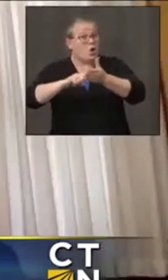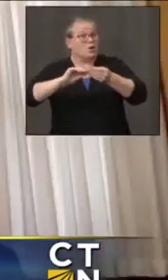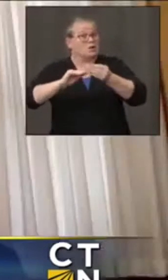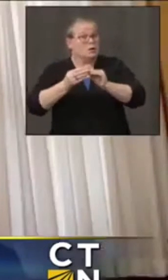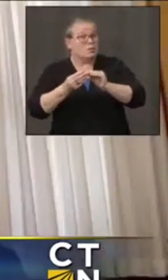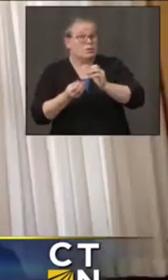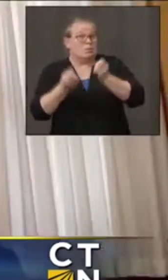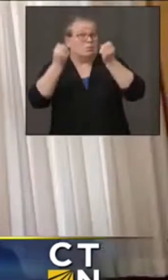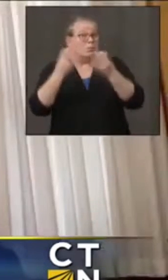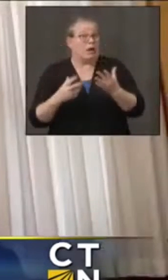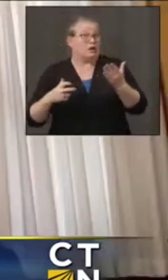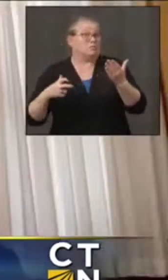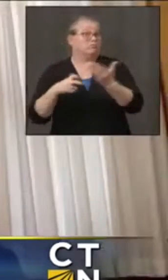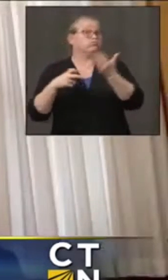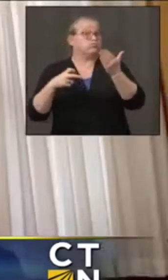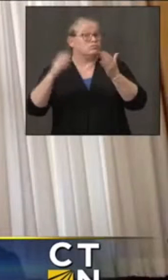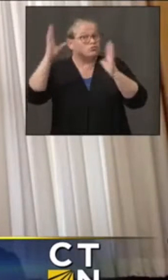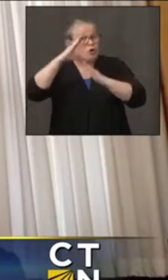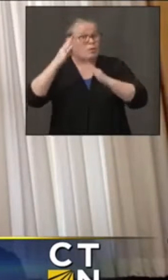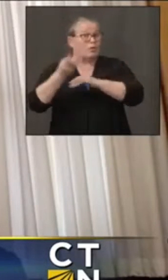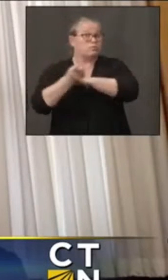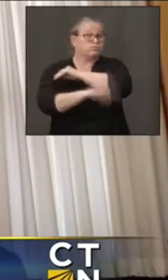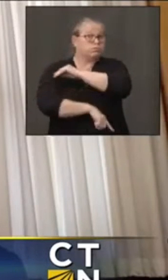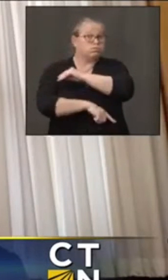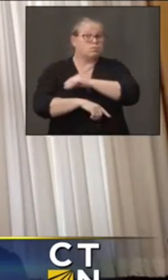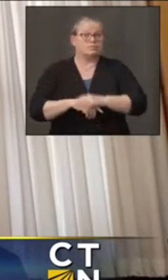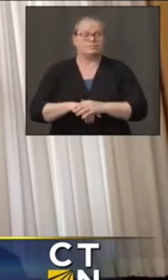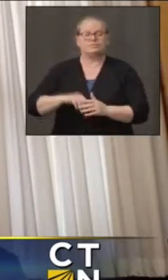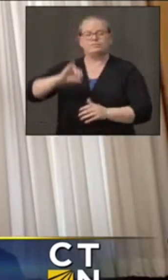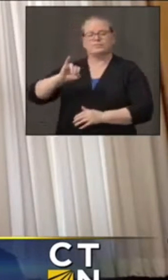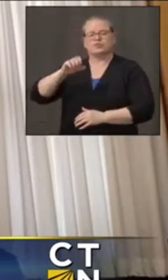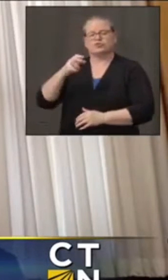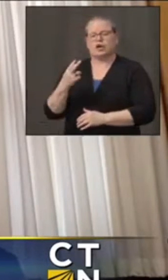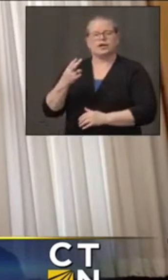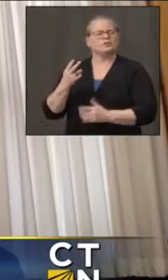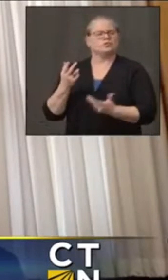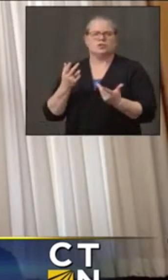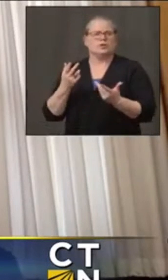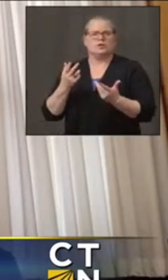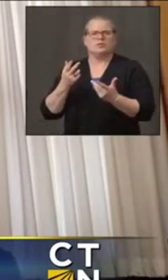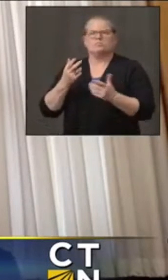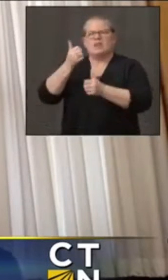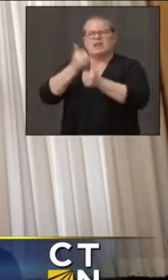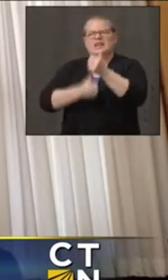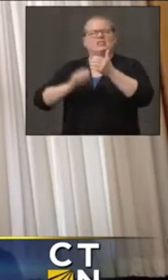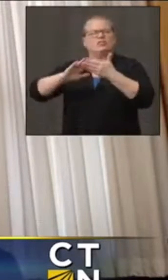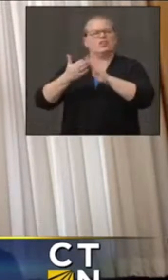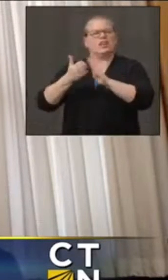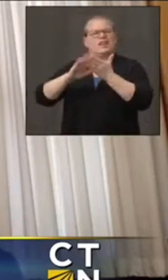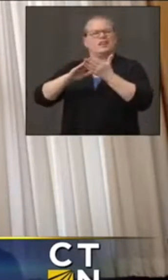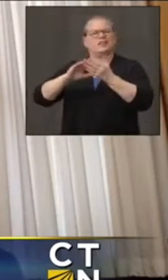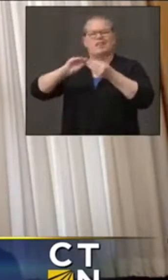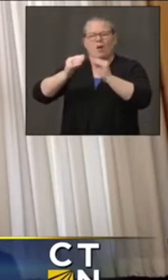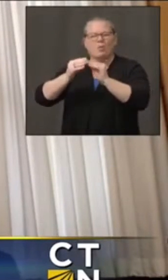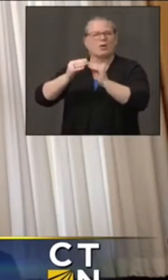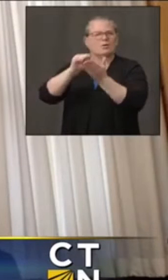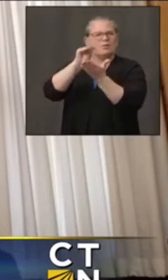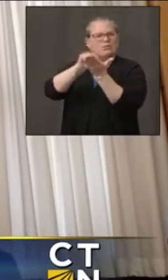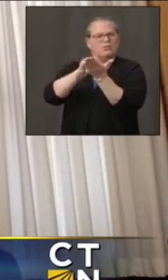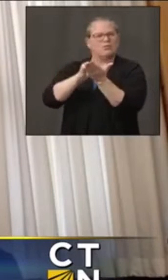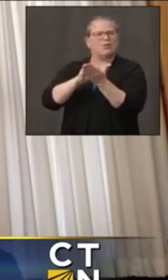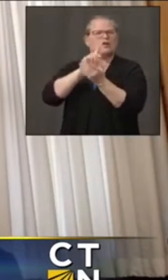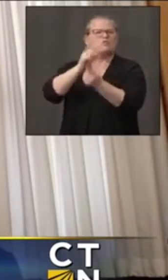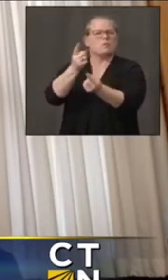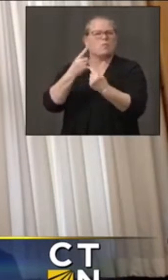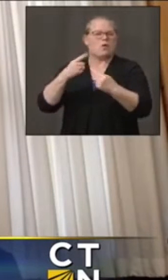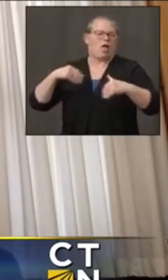The enforcement there is being handled at the municipal level, and we're not asking the municipalities to report back to us. We had, at their